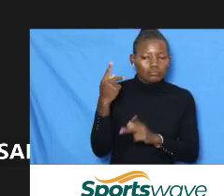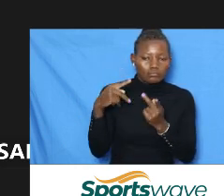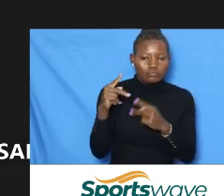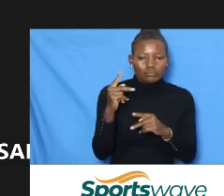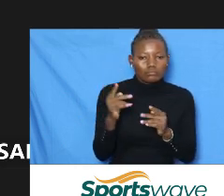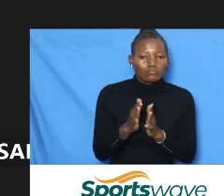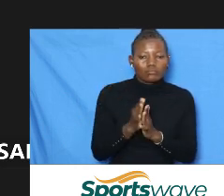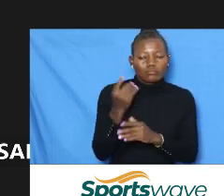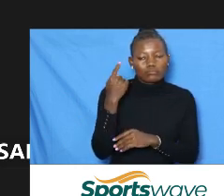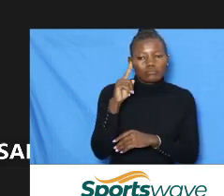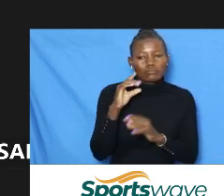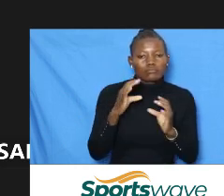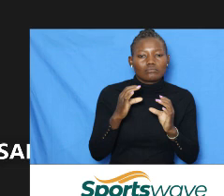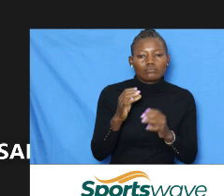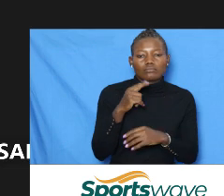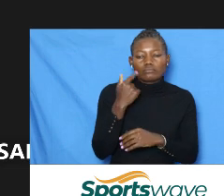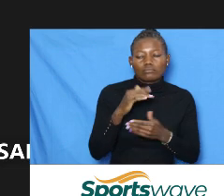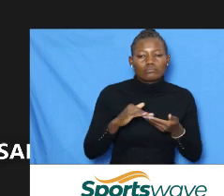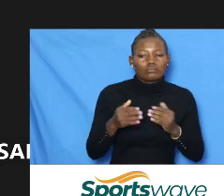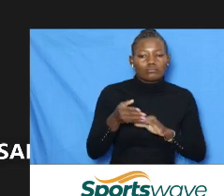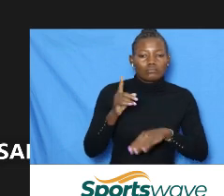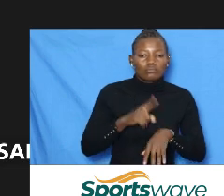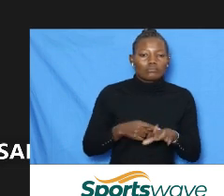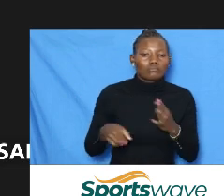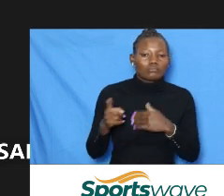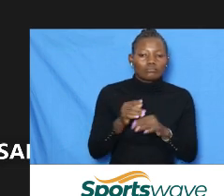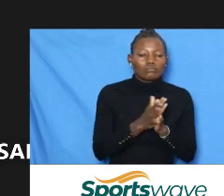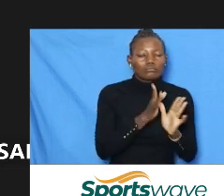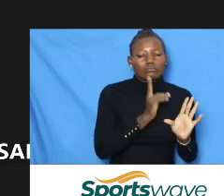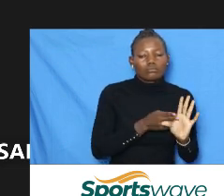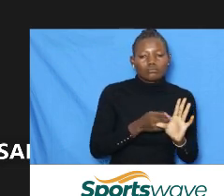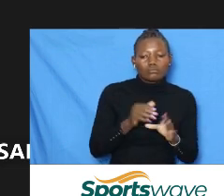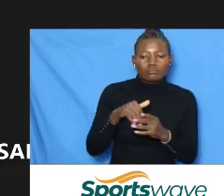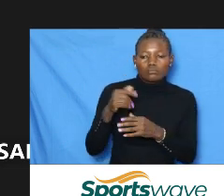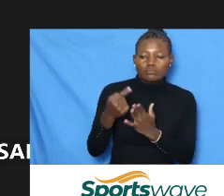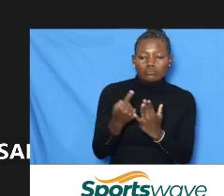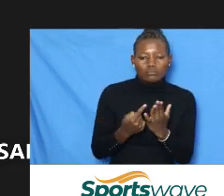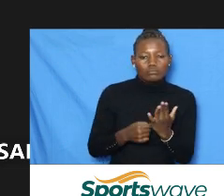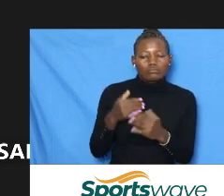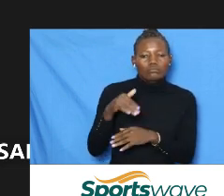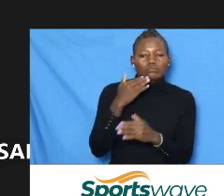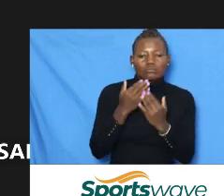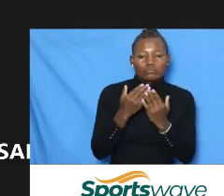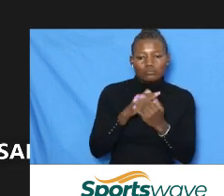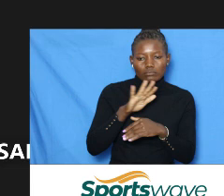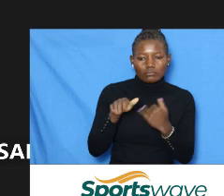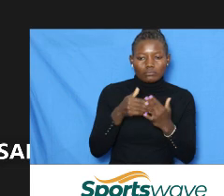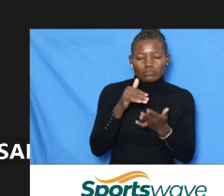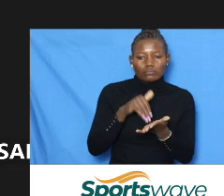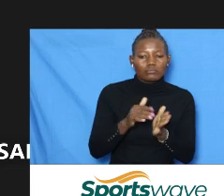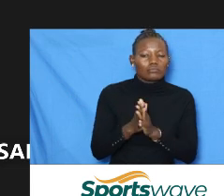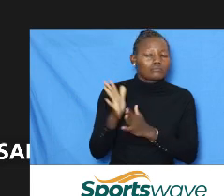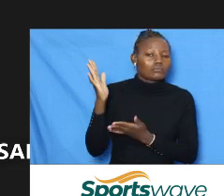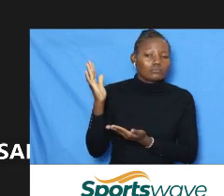For coaches who created time to attend and participate in this discussion, thank you all again, and